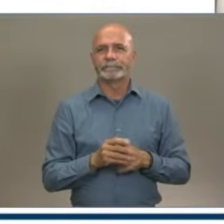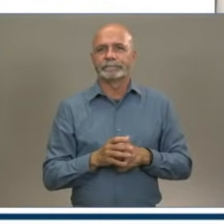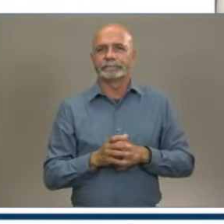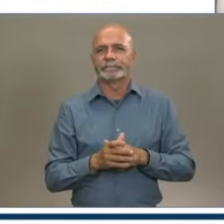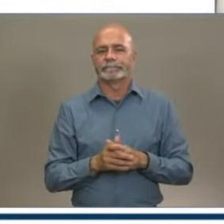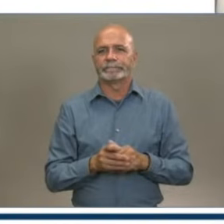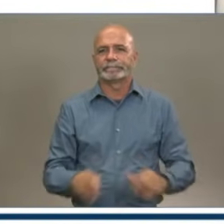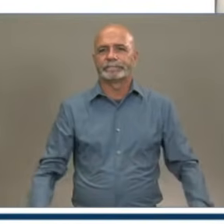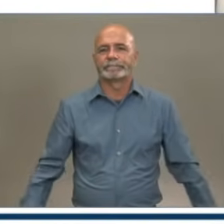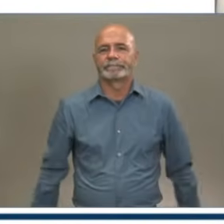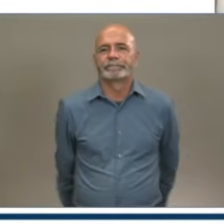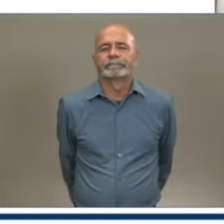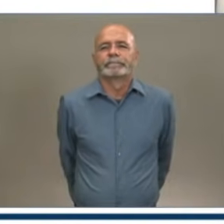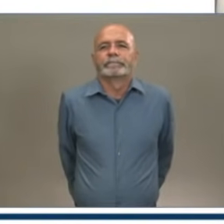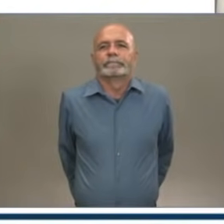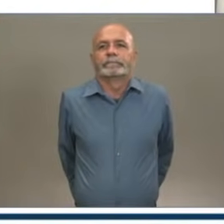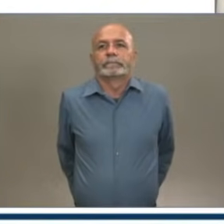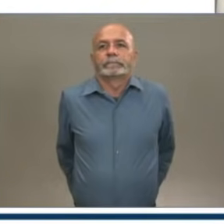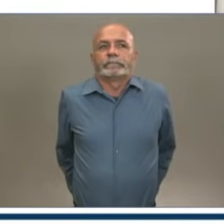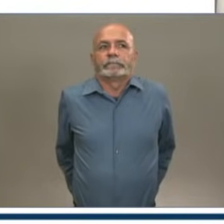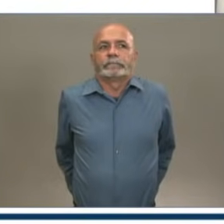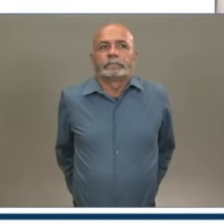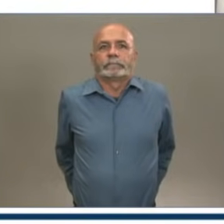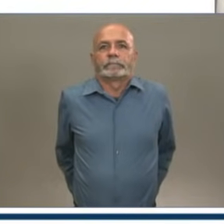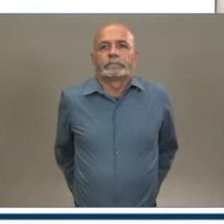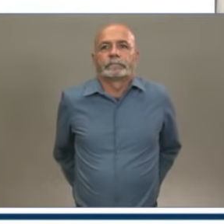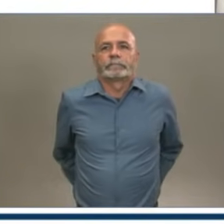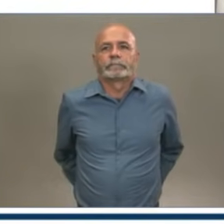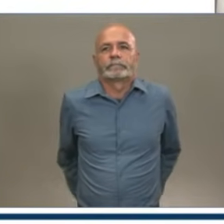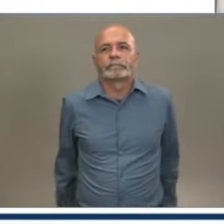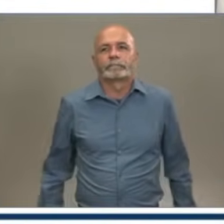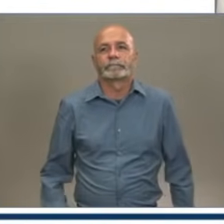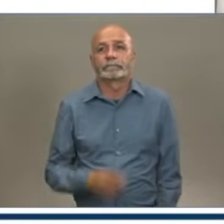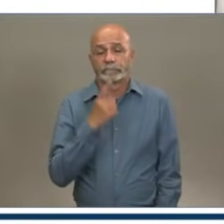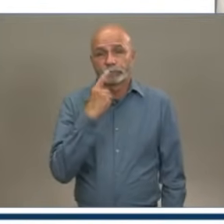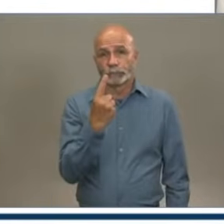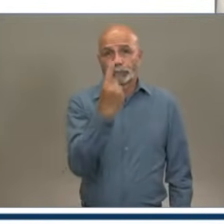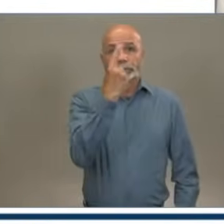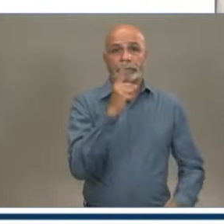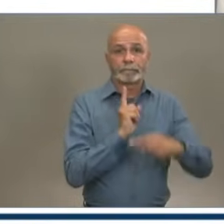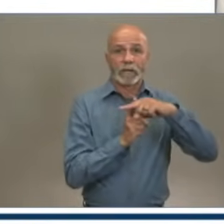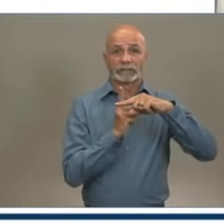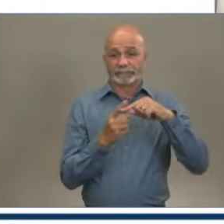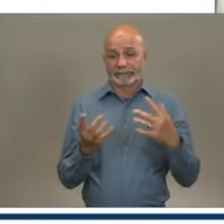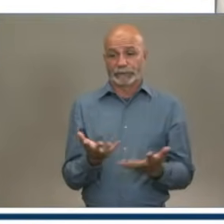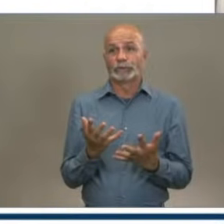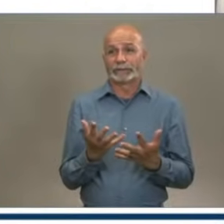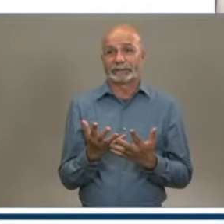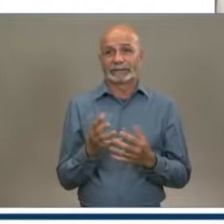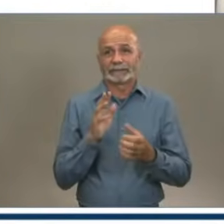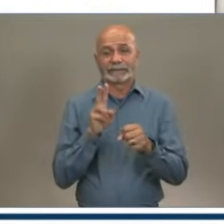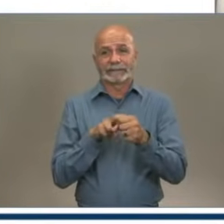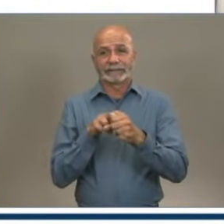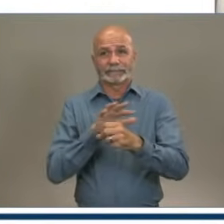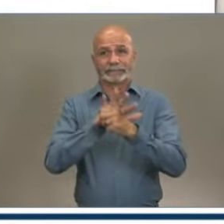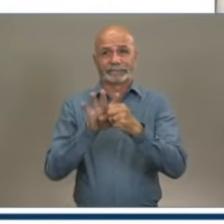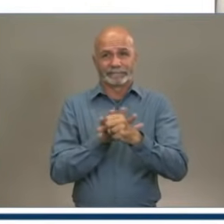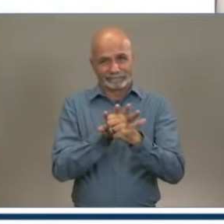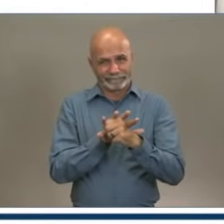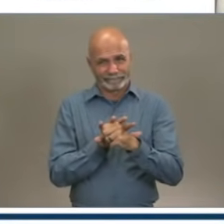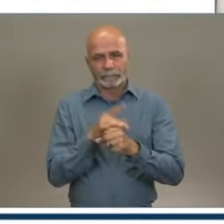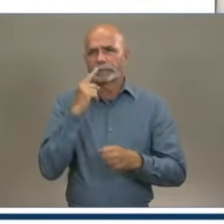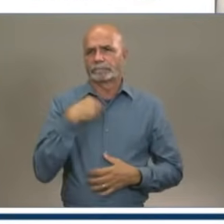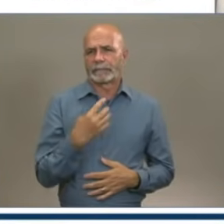to clarify something. I know there was one new case today, and the language in the press release today said that all 4 health zones are being closely monitored for